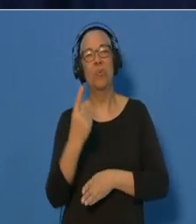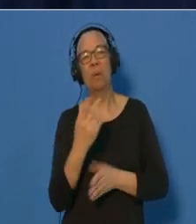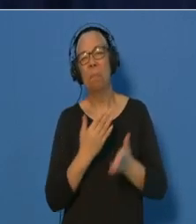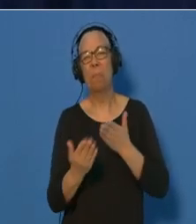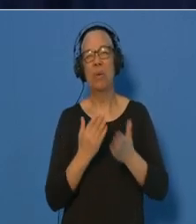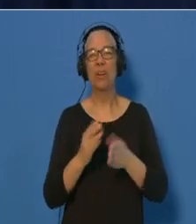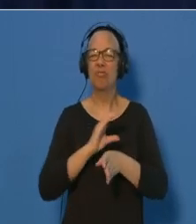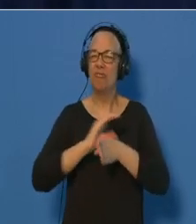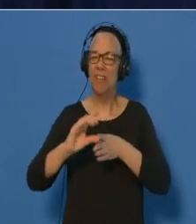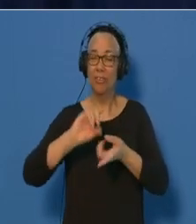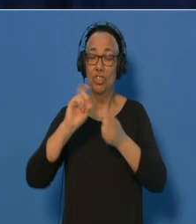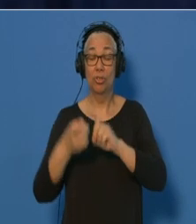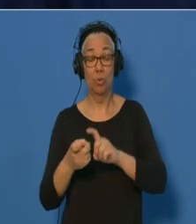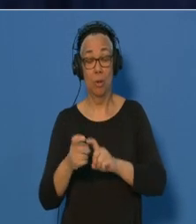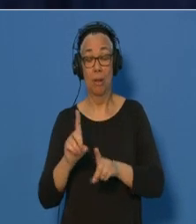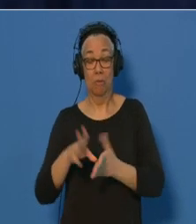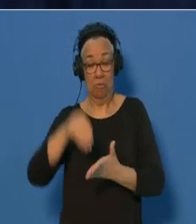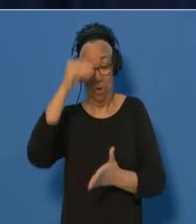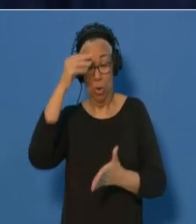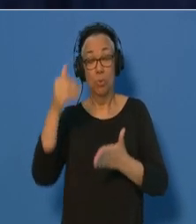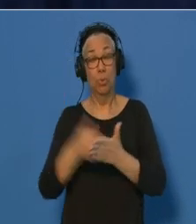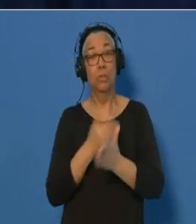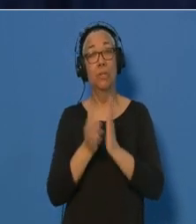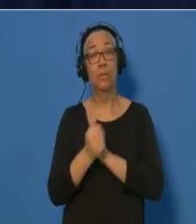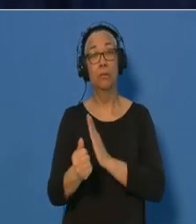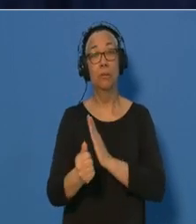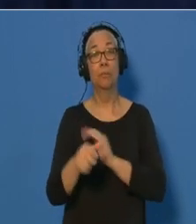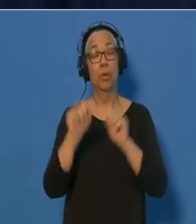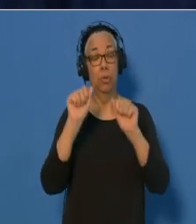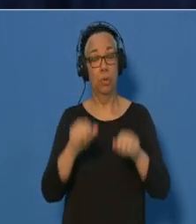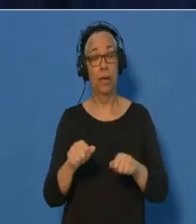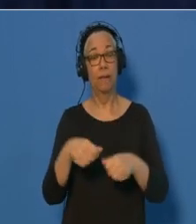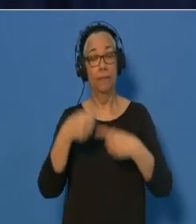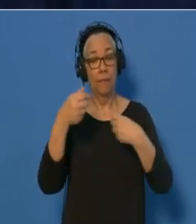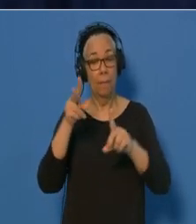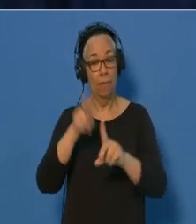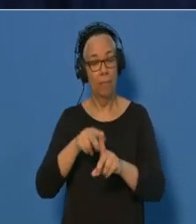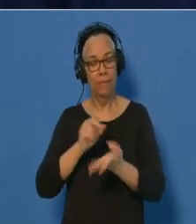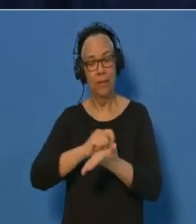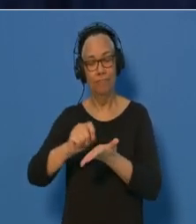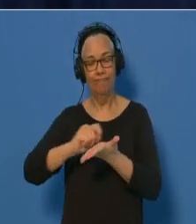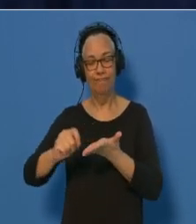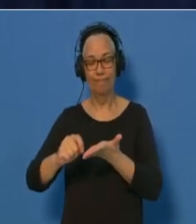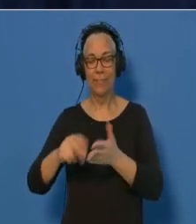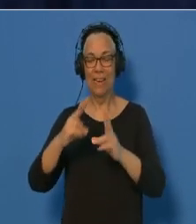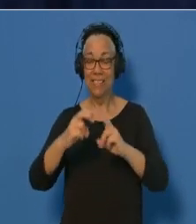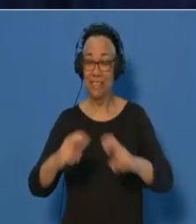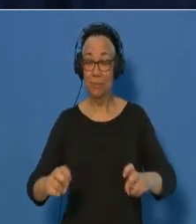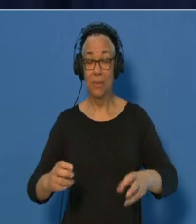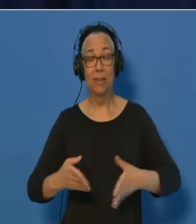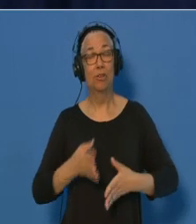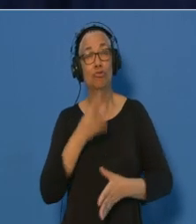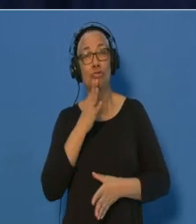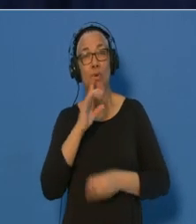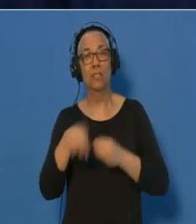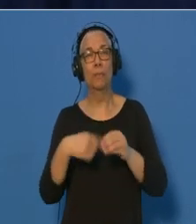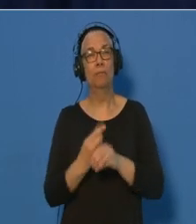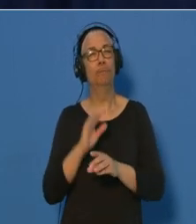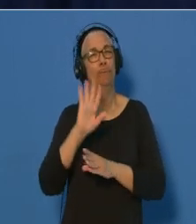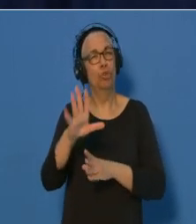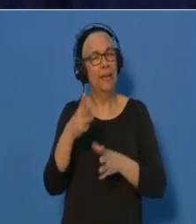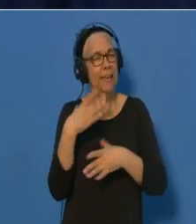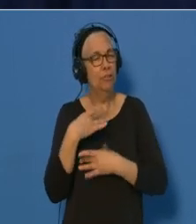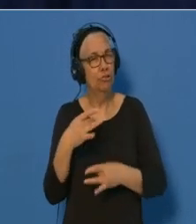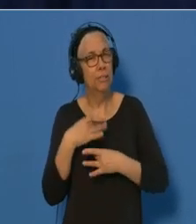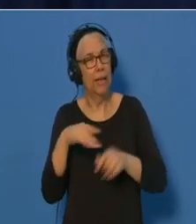new skills. Persons can complete an online career assessment which measures aptitude and interests. The results can